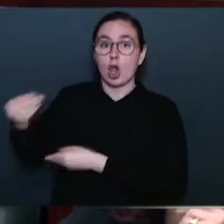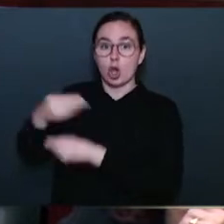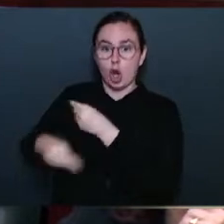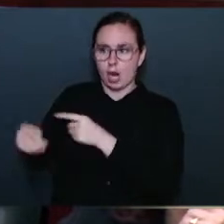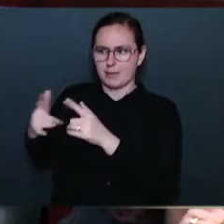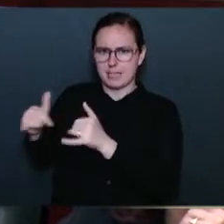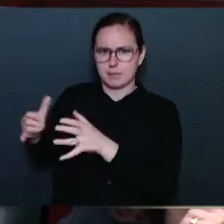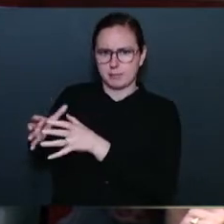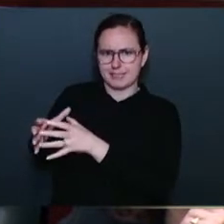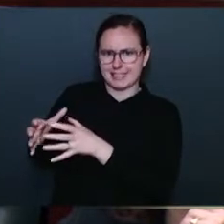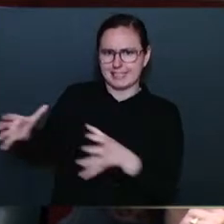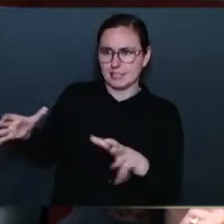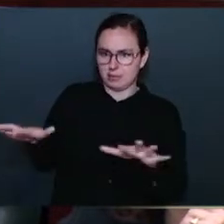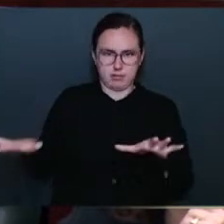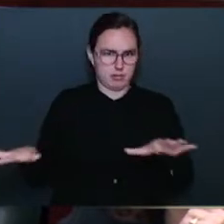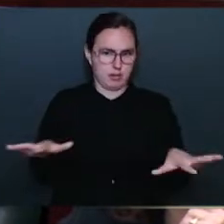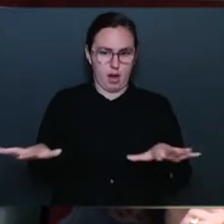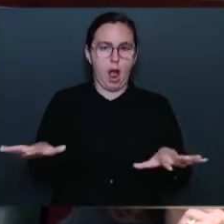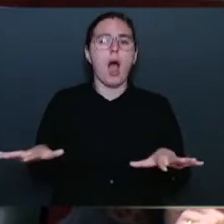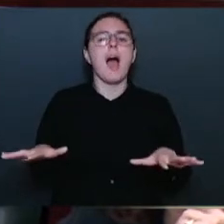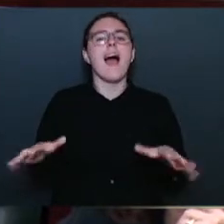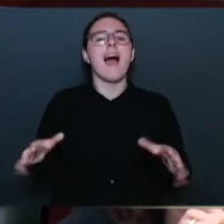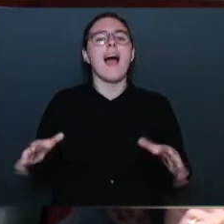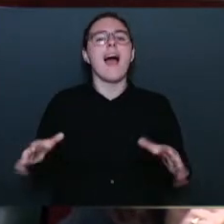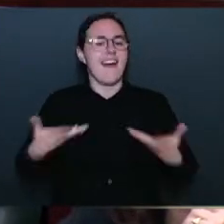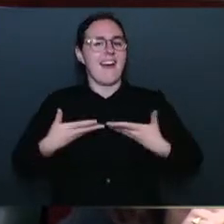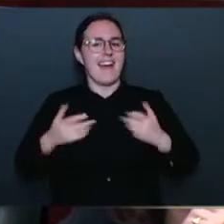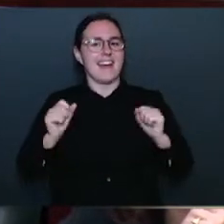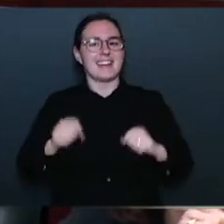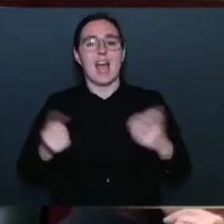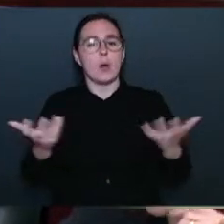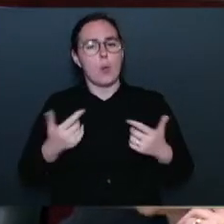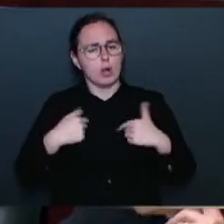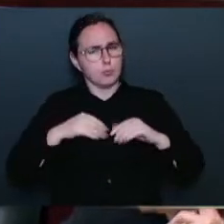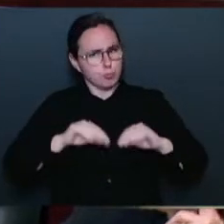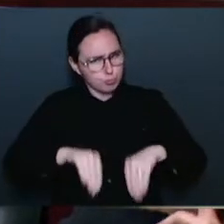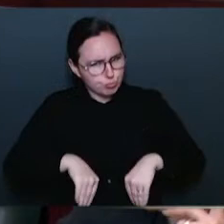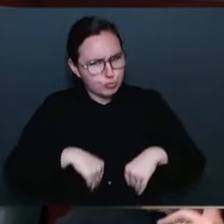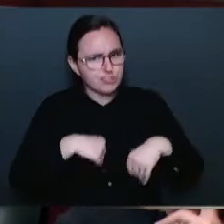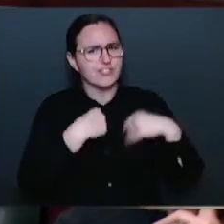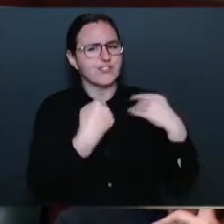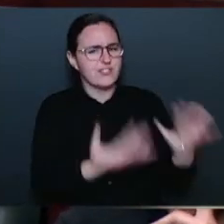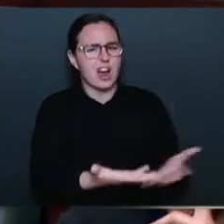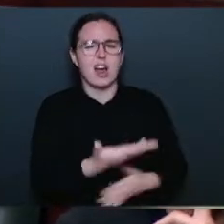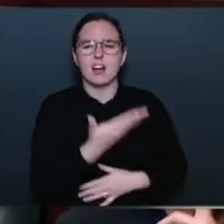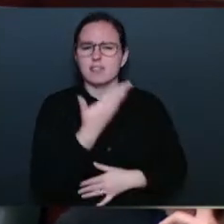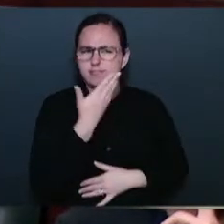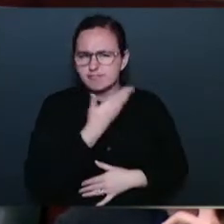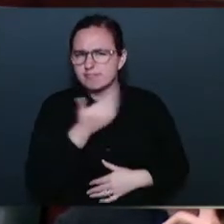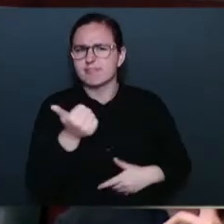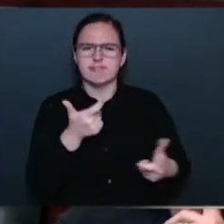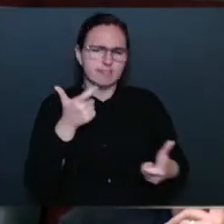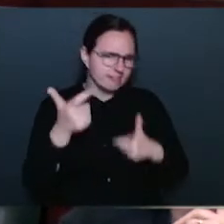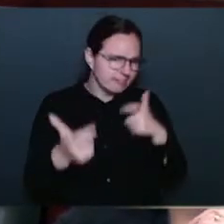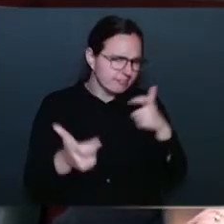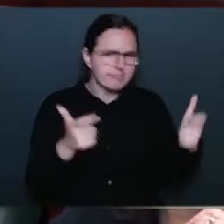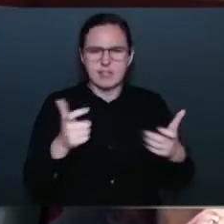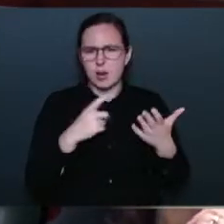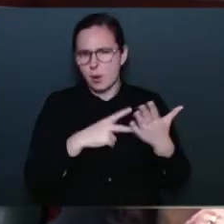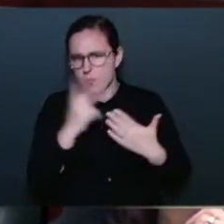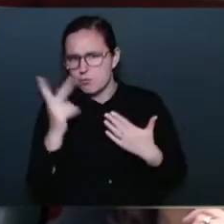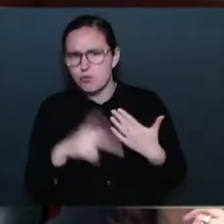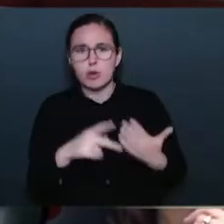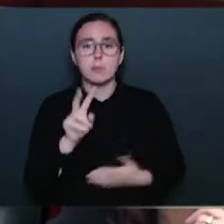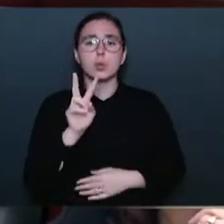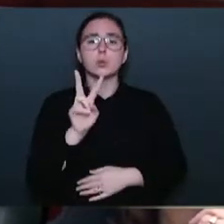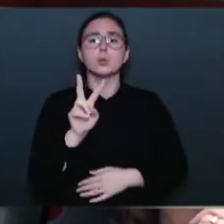challenge with the most programming of any Province across the country Mr Speaker 2.8 billion dollars of relief both in